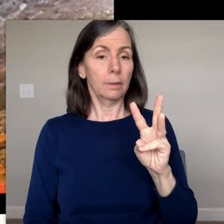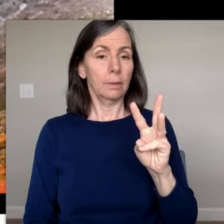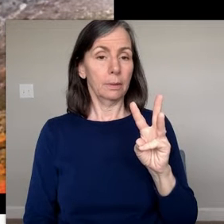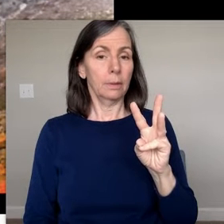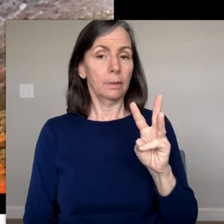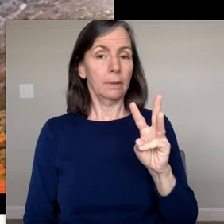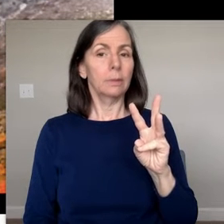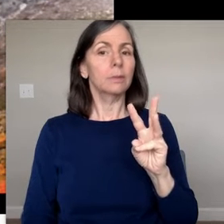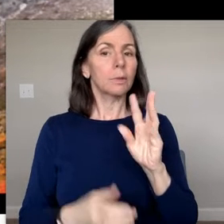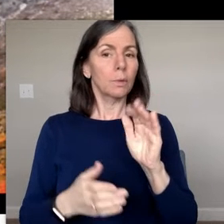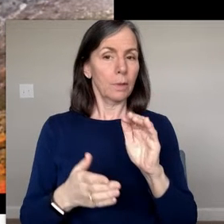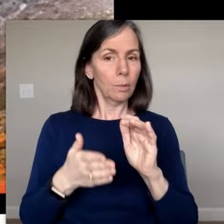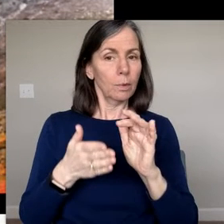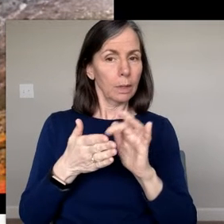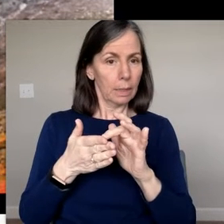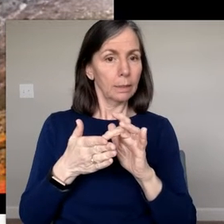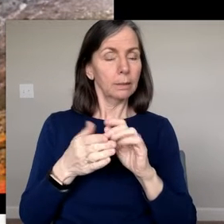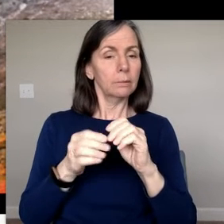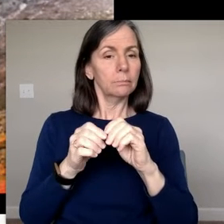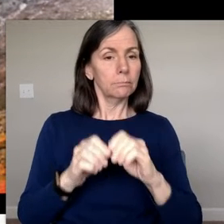on Thursday's Due Now.